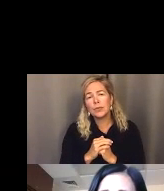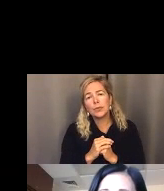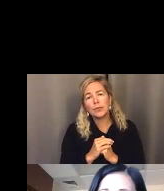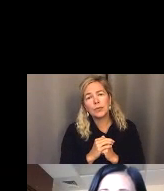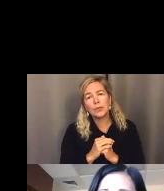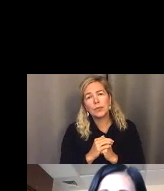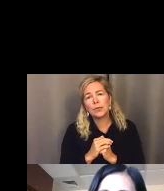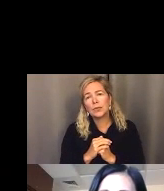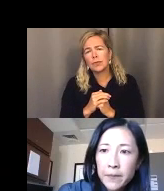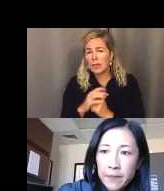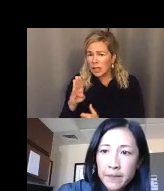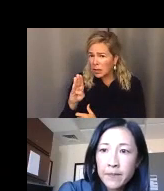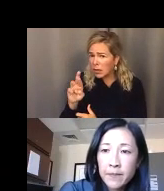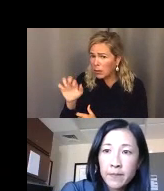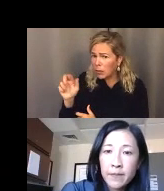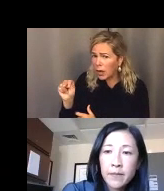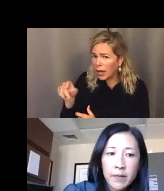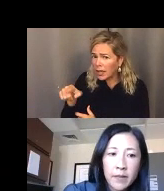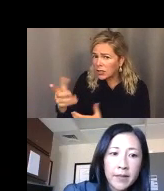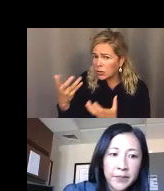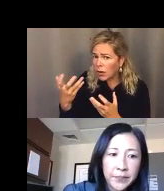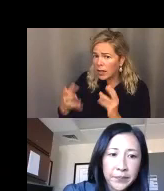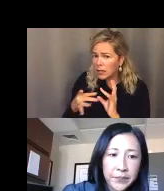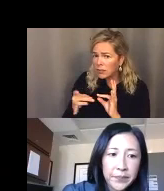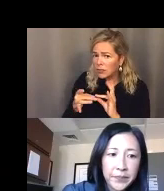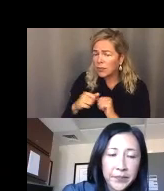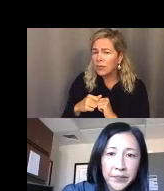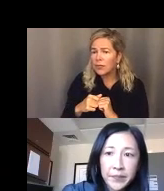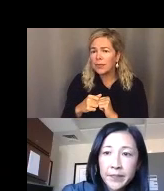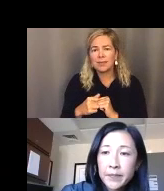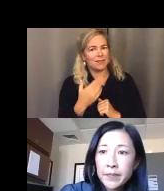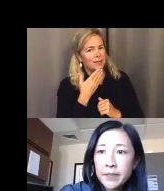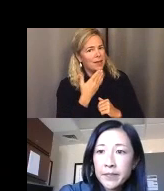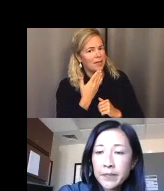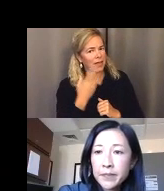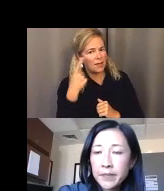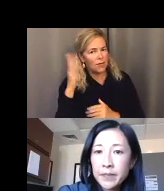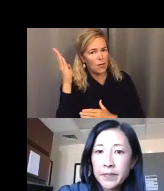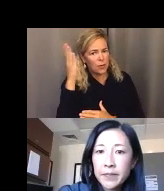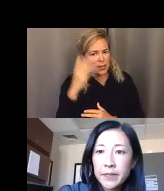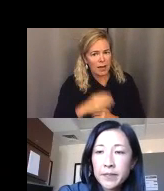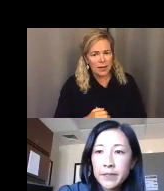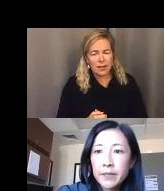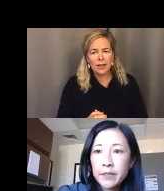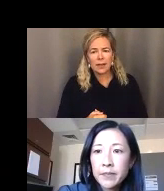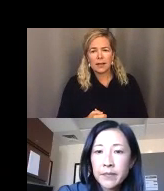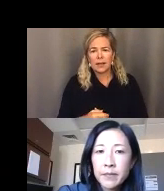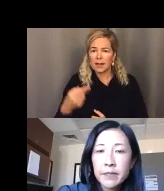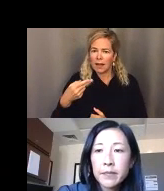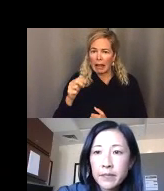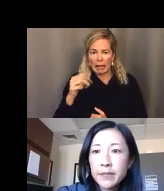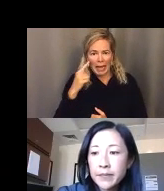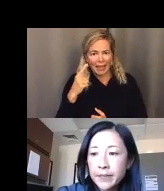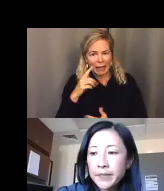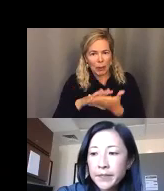And then Brian, did you want to? Yeah, just thanks for presenting that, Helen. I think we learned a lot